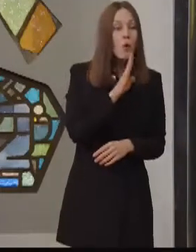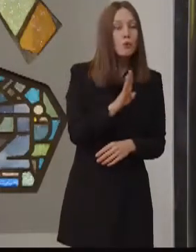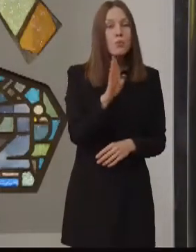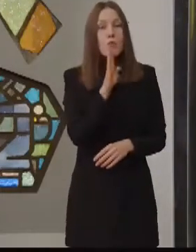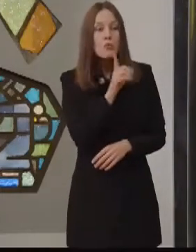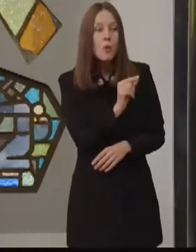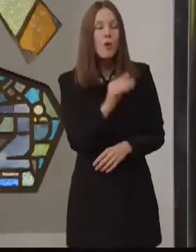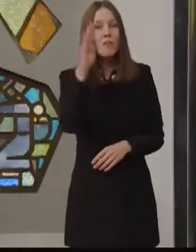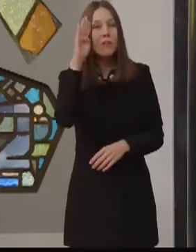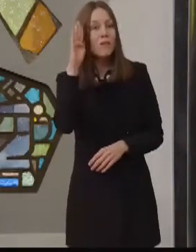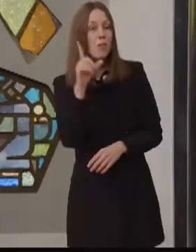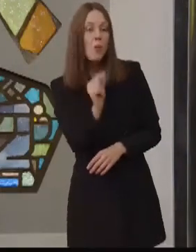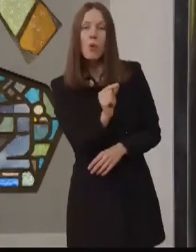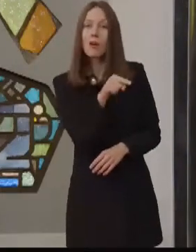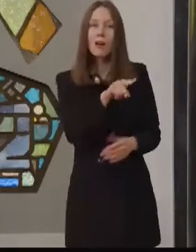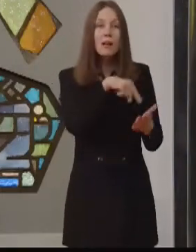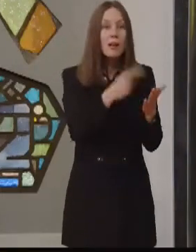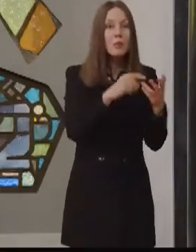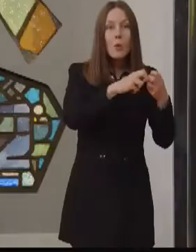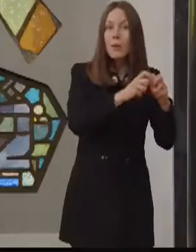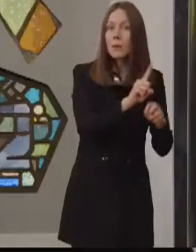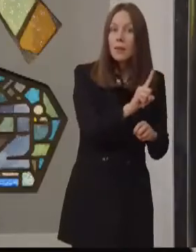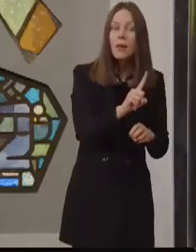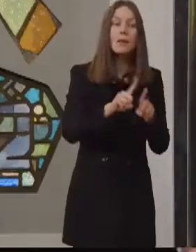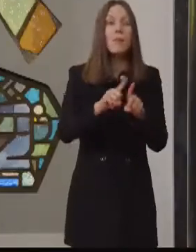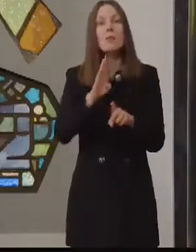partner, female partner, could not inherit